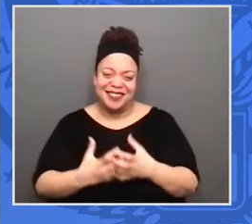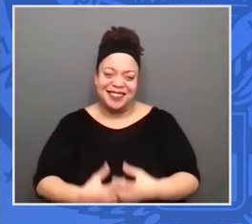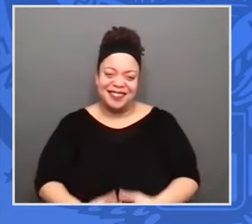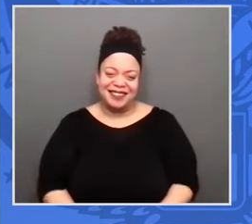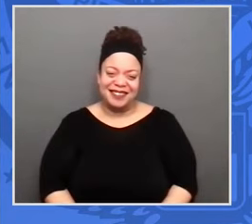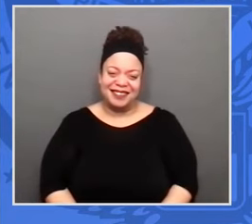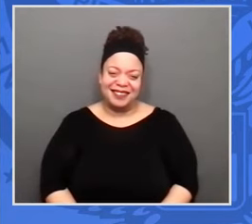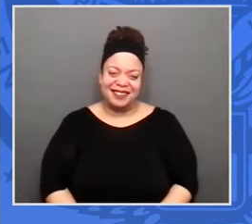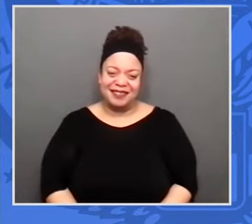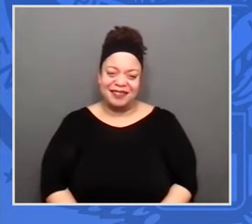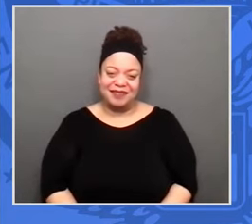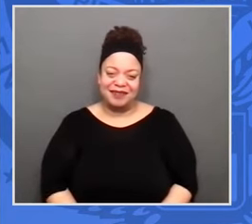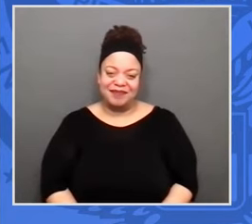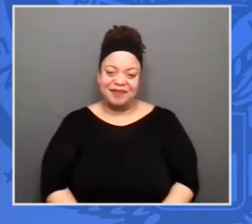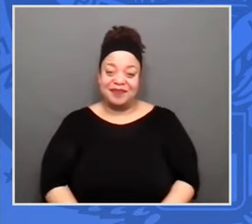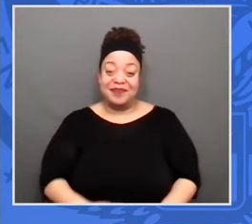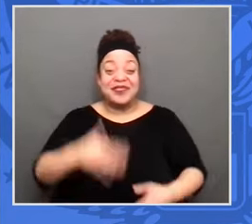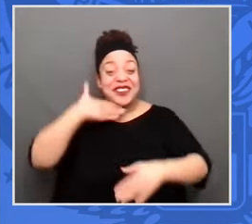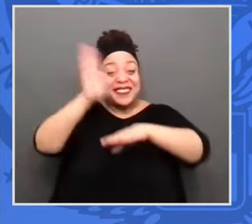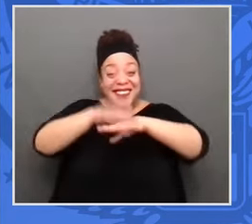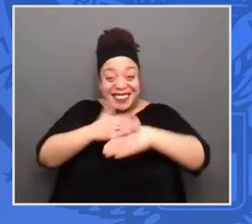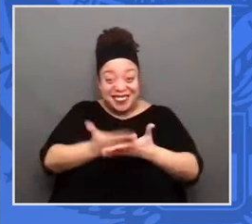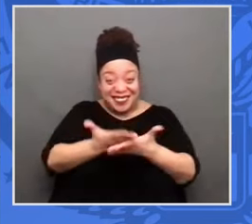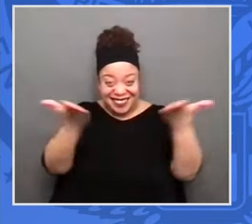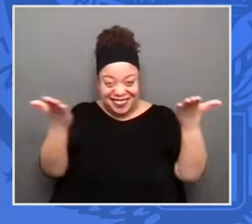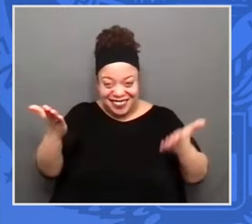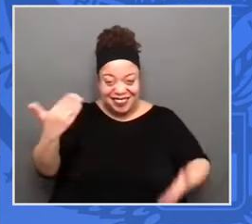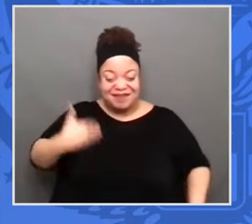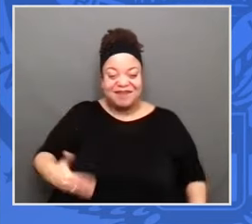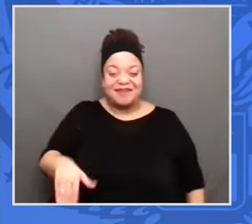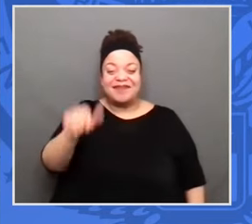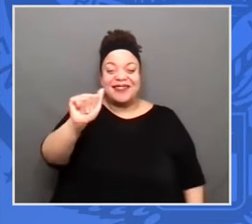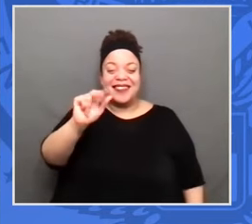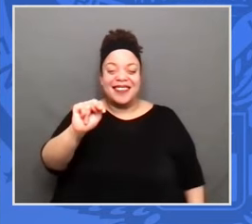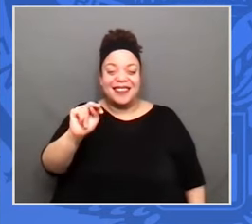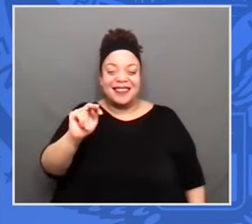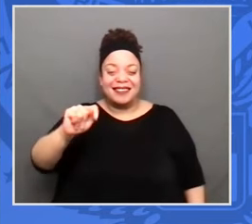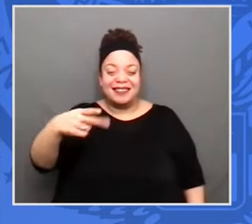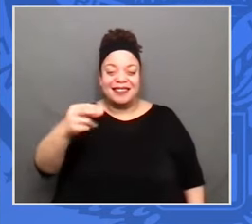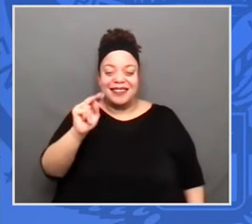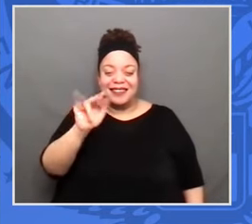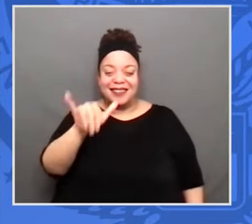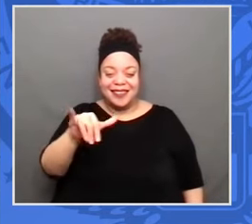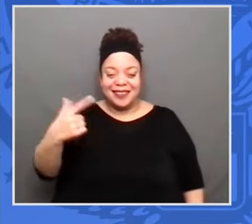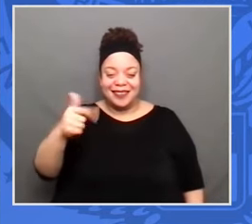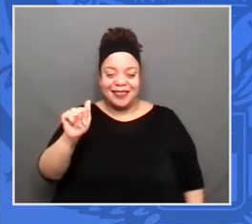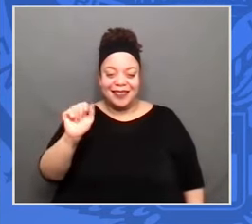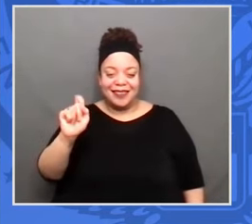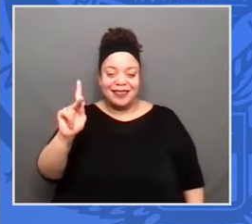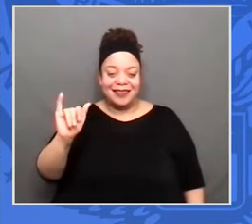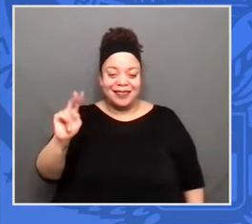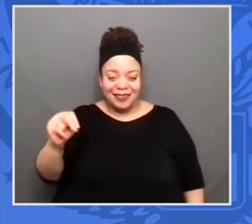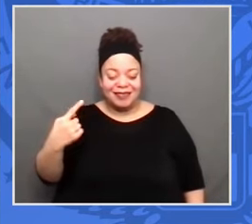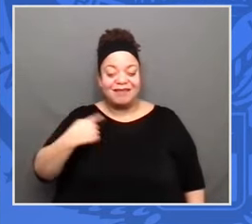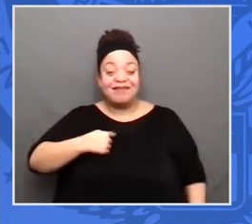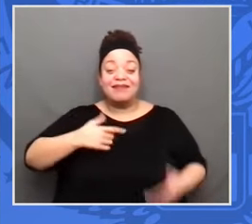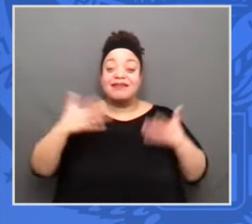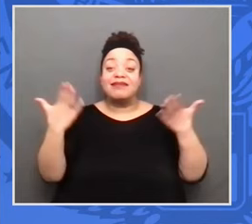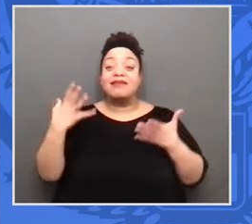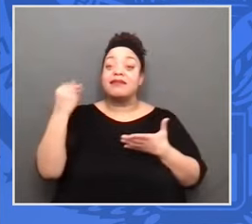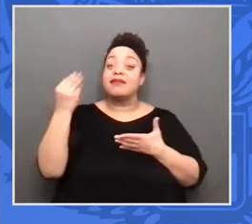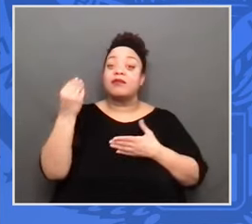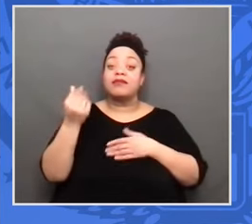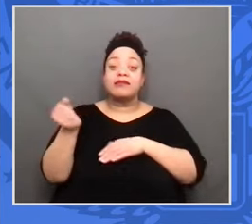Good evening. I'm Anthony Gaskin in the Halsey neighborhood just outside of Richmond, Virginia, and I deliver packages to the people who live here.